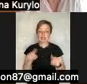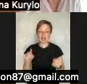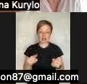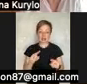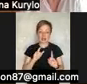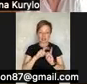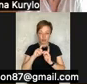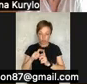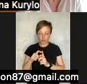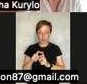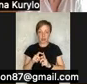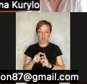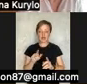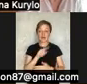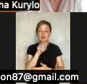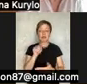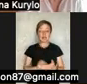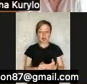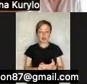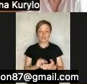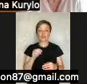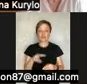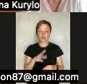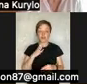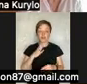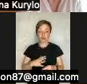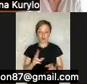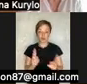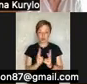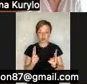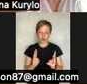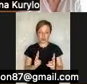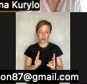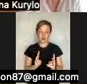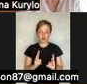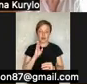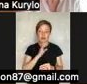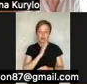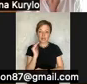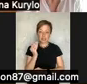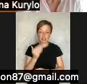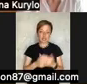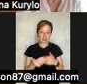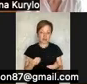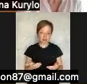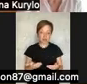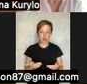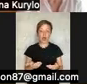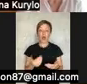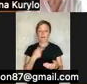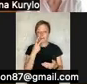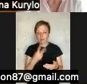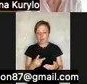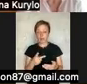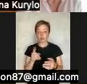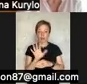multiplied. Only several answers to the question about what you had to face as a mom of a child